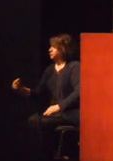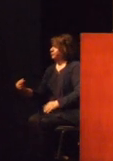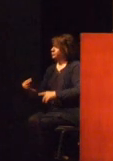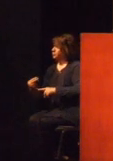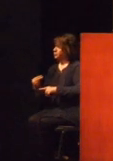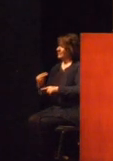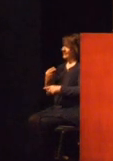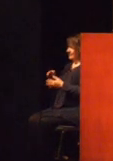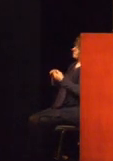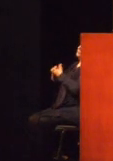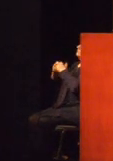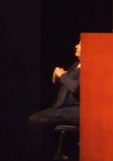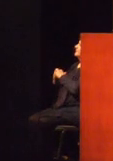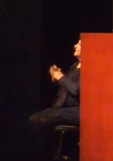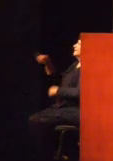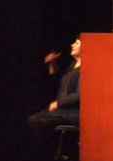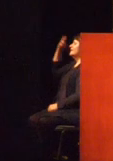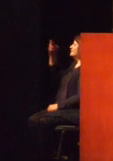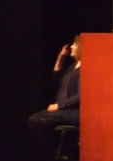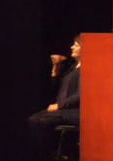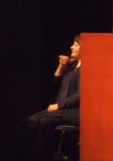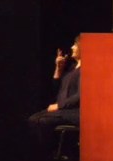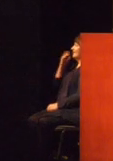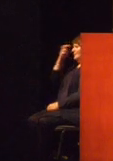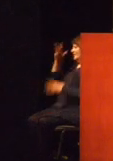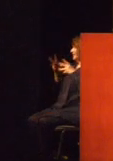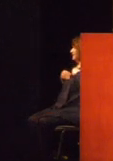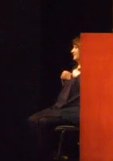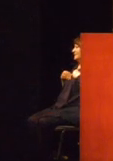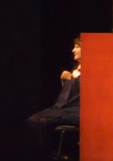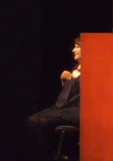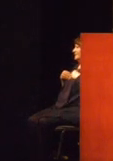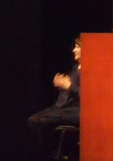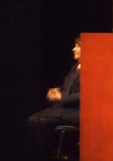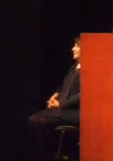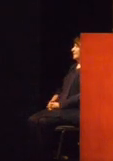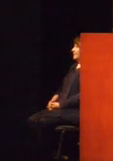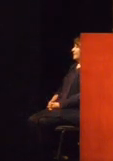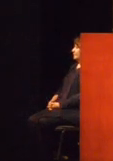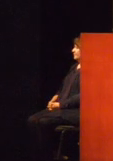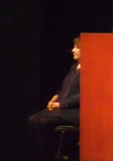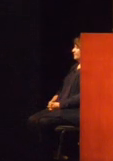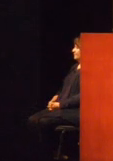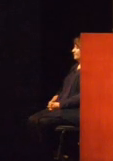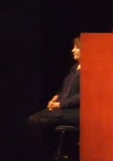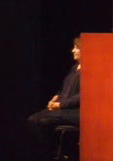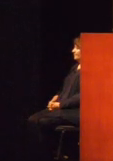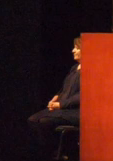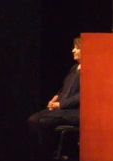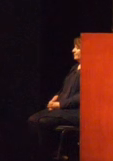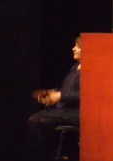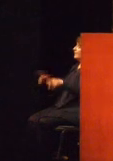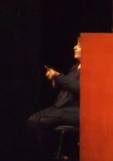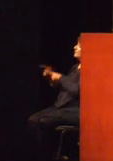So that is why not colorblindness. And I also want to say that, especially